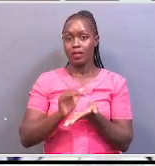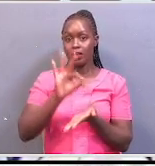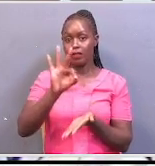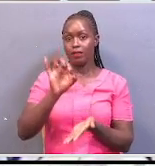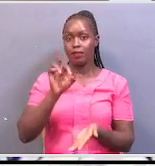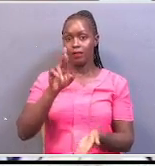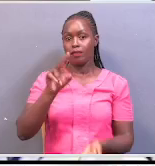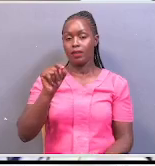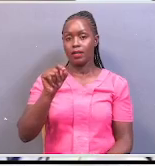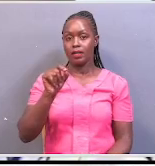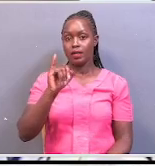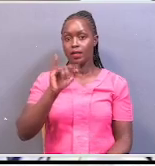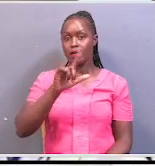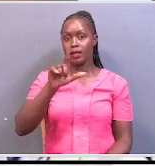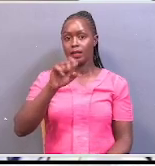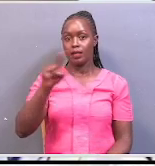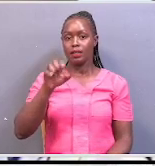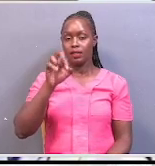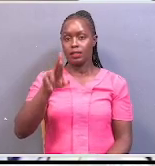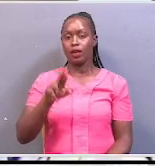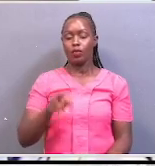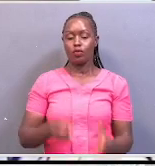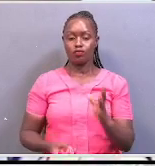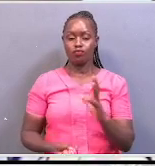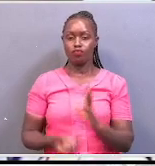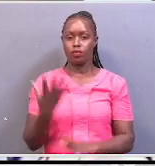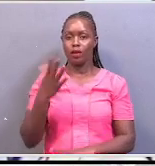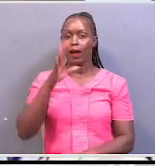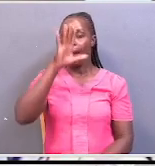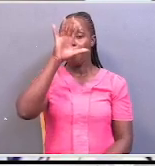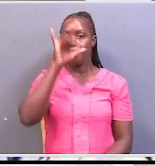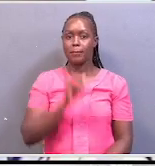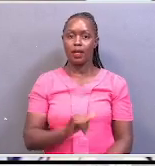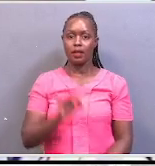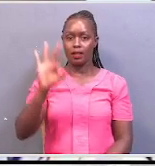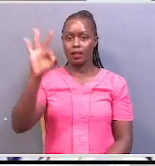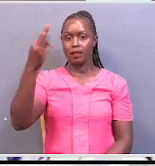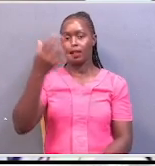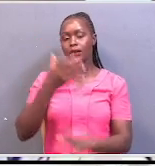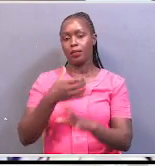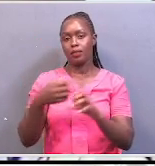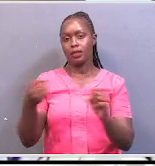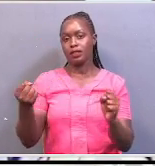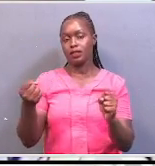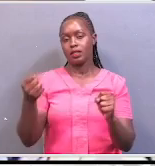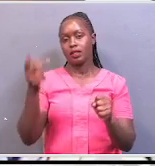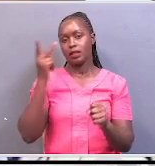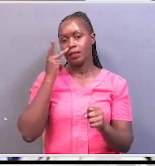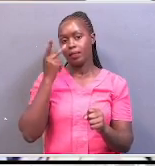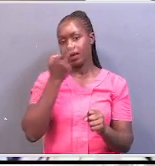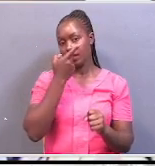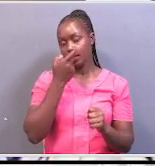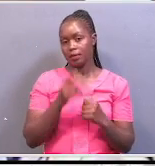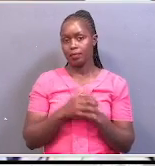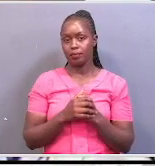in Kenya was brought about by the third president, President Mwai